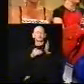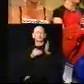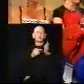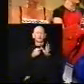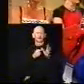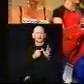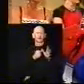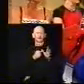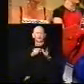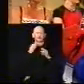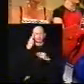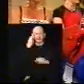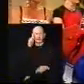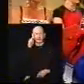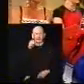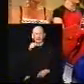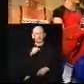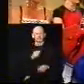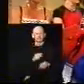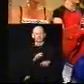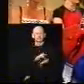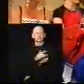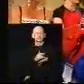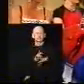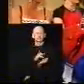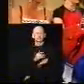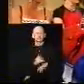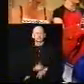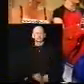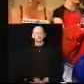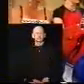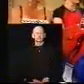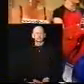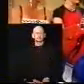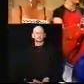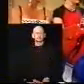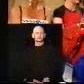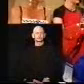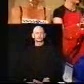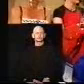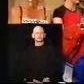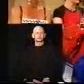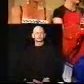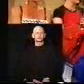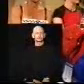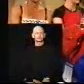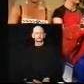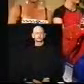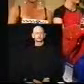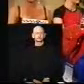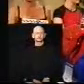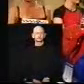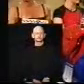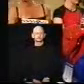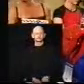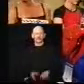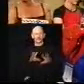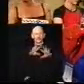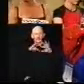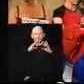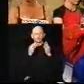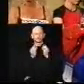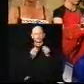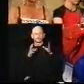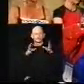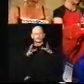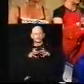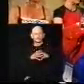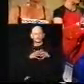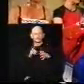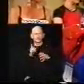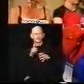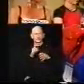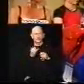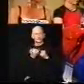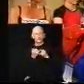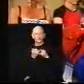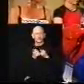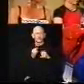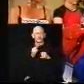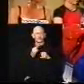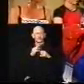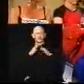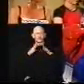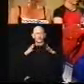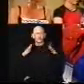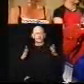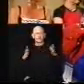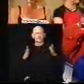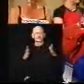with subplot There we go Do you want to give us a brief overview of the whole event? Well, it's a very big Rocker Stedford